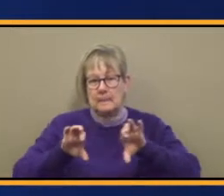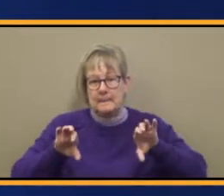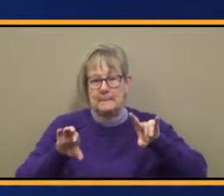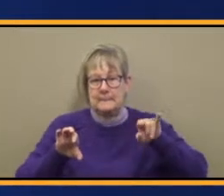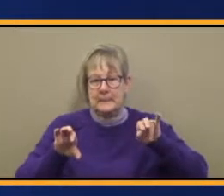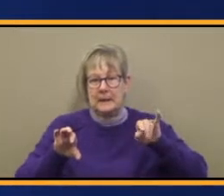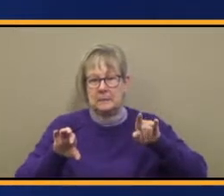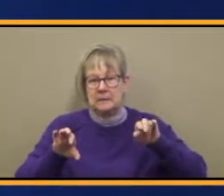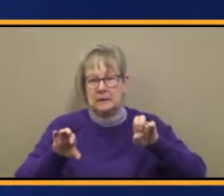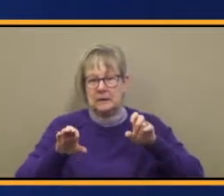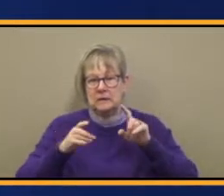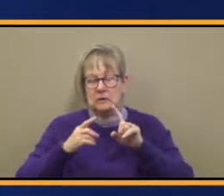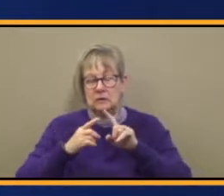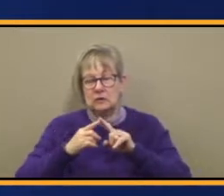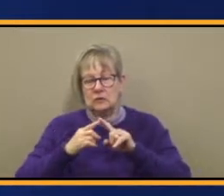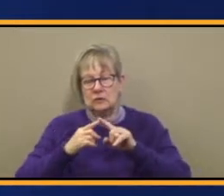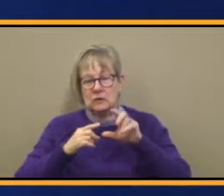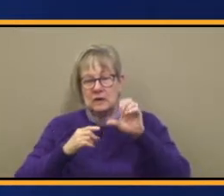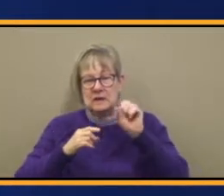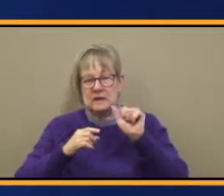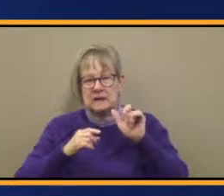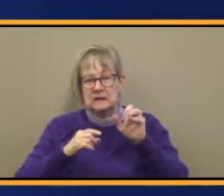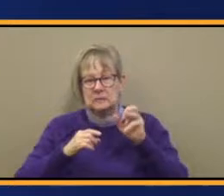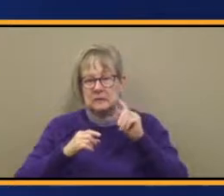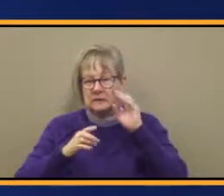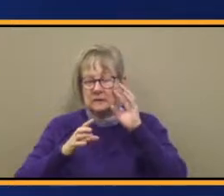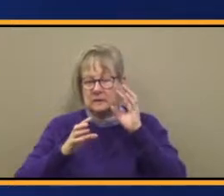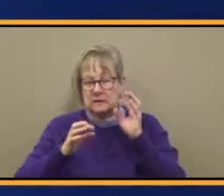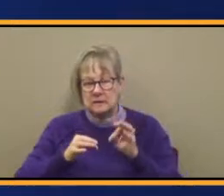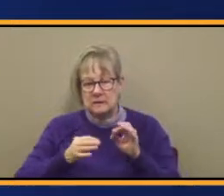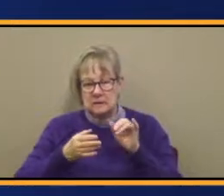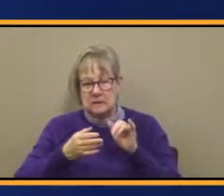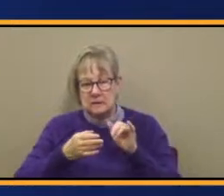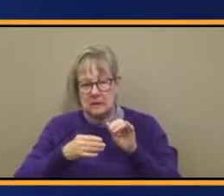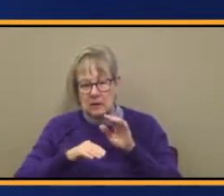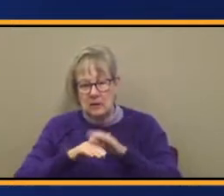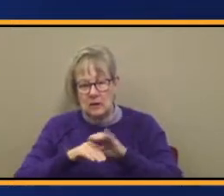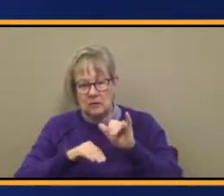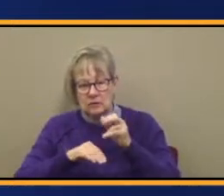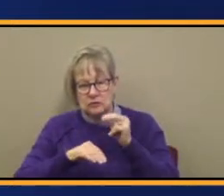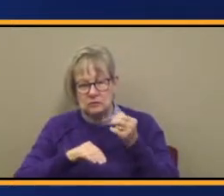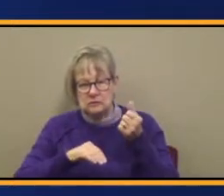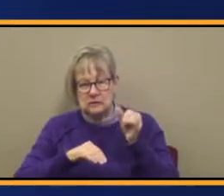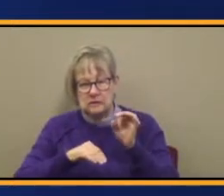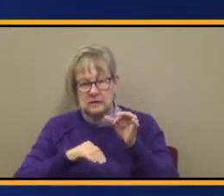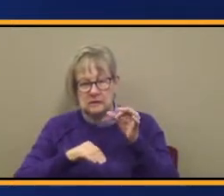This is to amend the easement to clarify the termination, which will be June 19th,